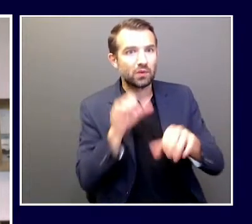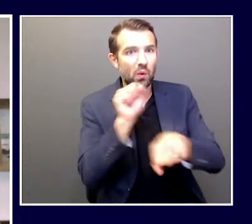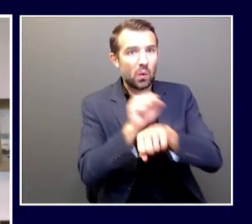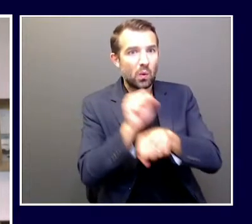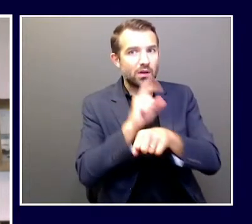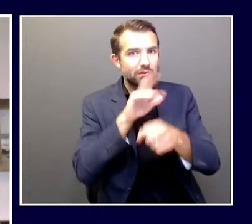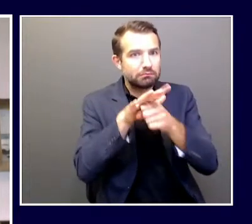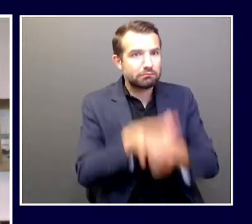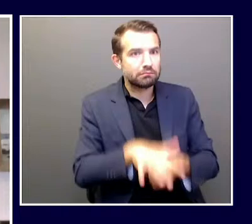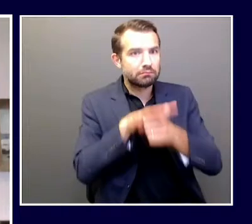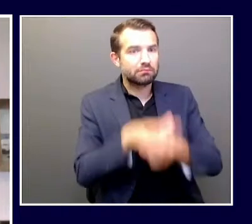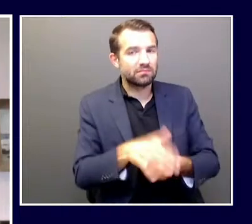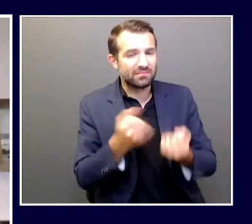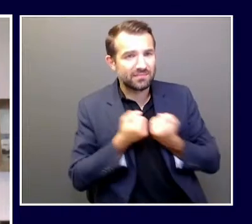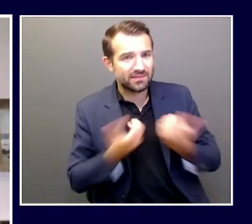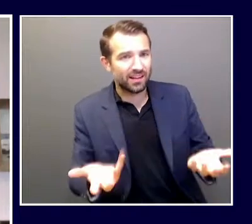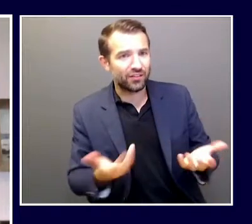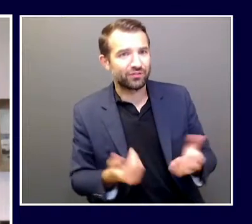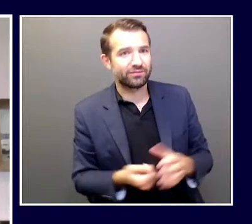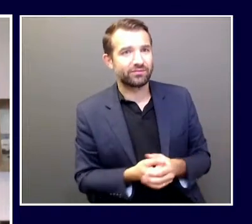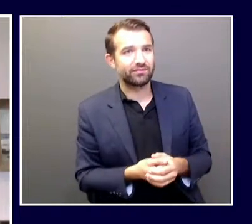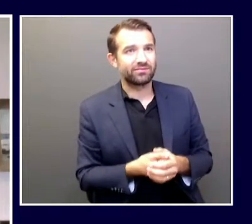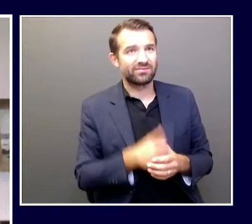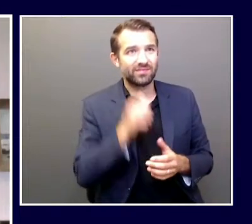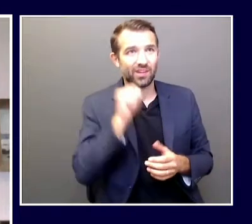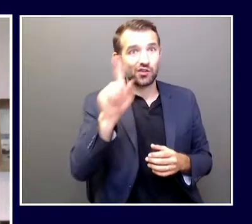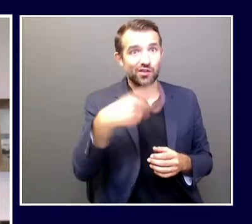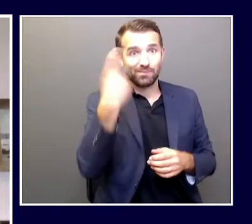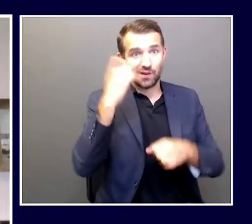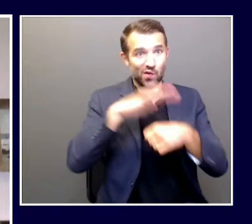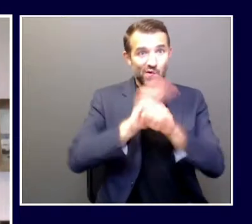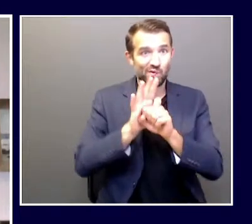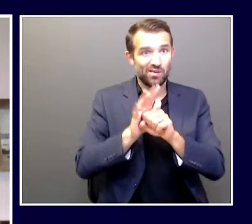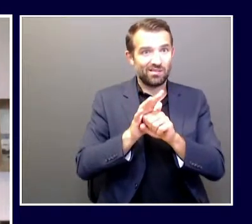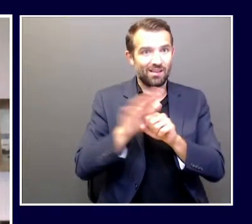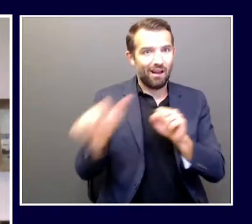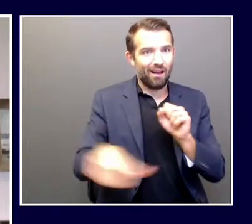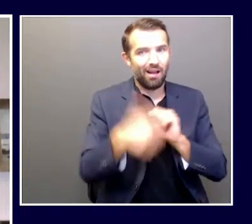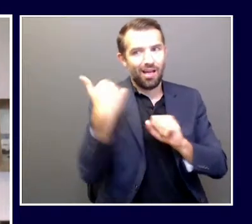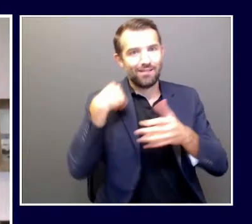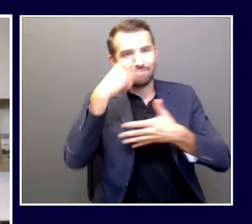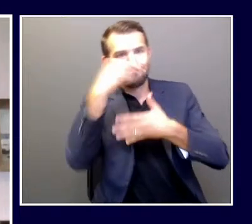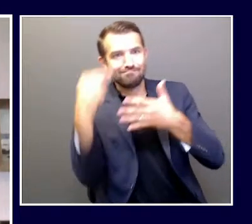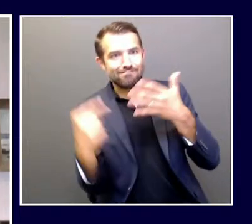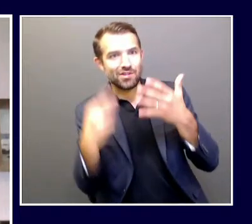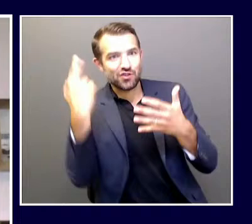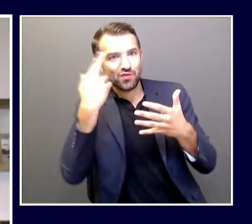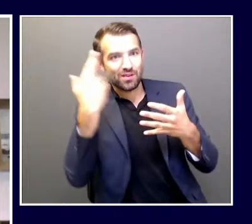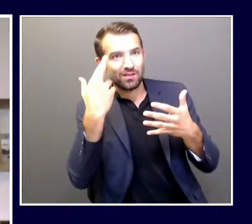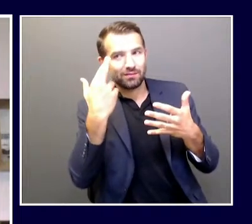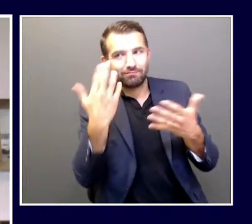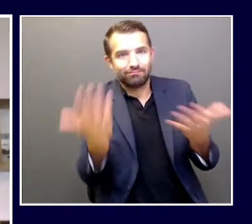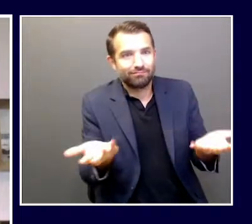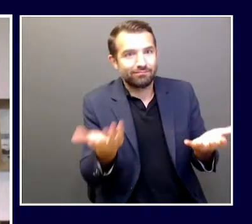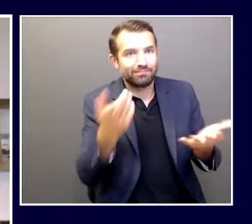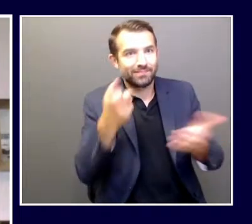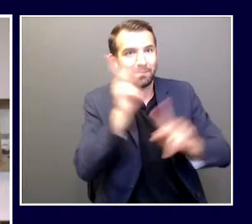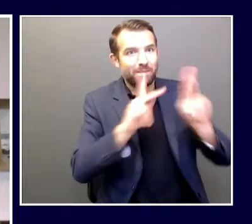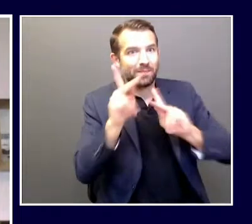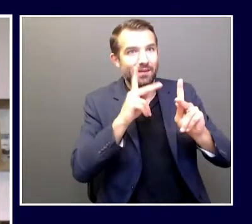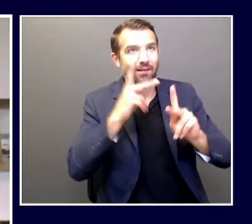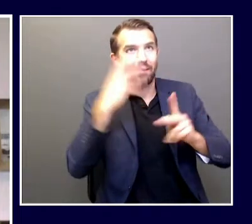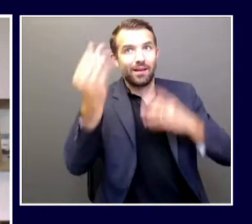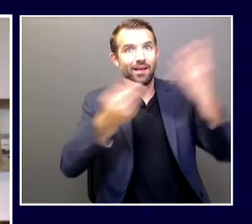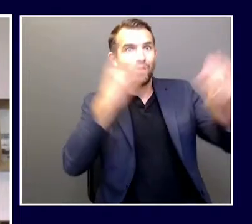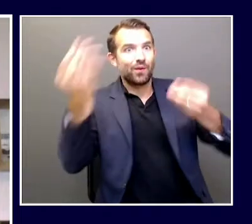COVID, but other things that are happening as well. As we've all gone back out, there are more accidents. There are more people that are catching up on